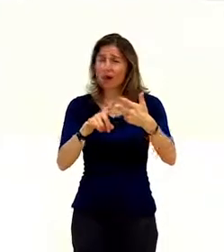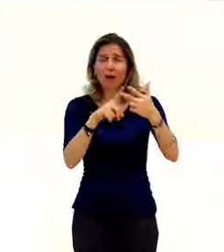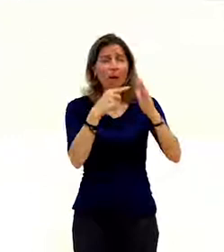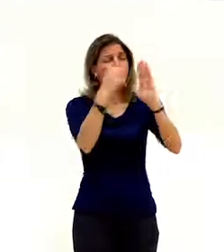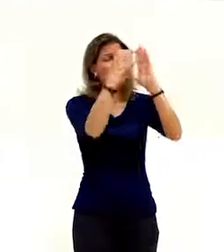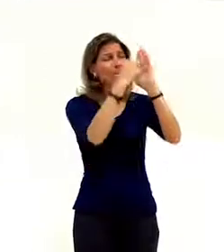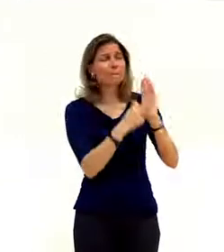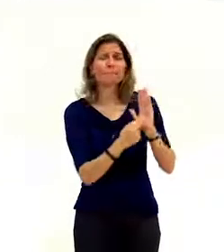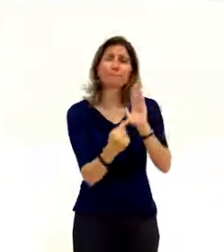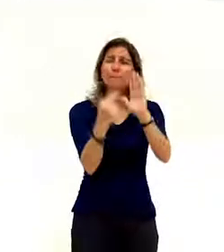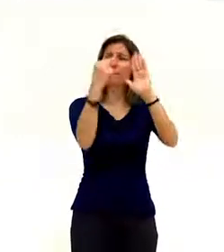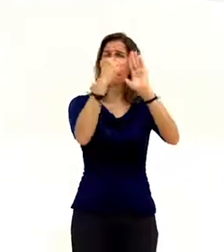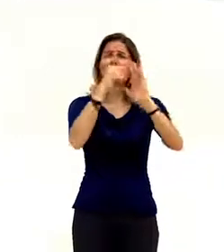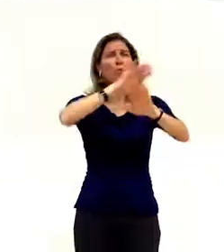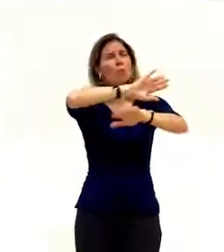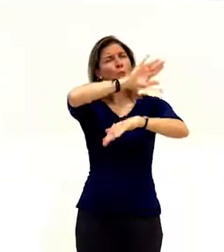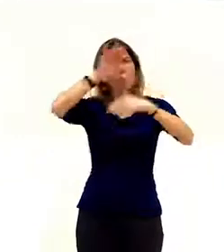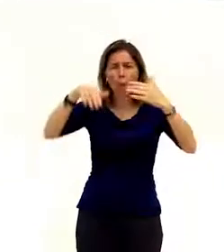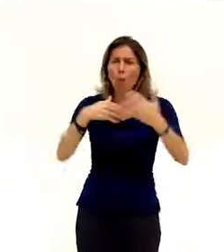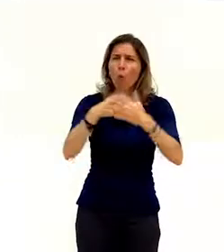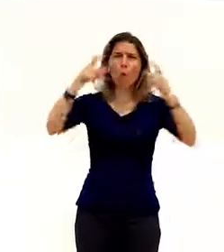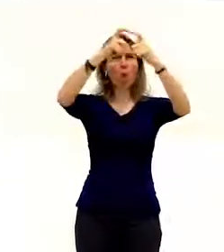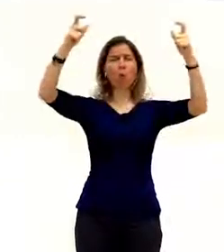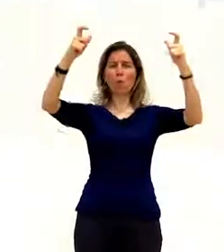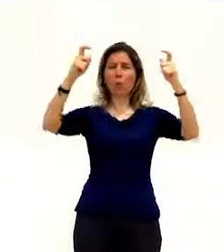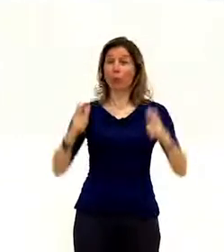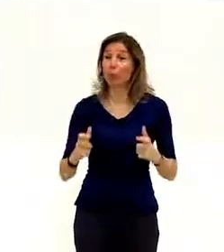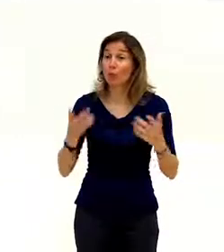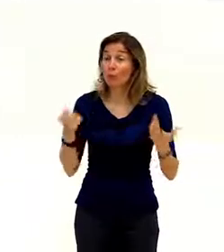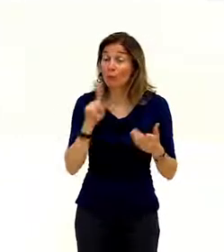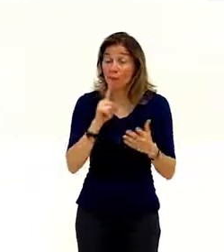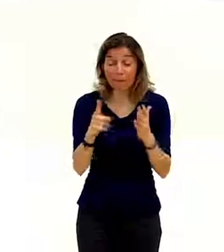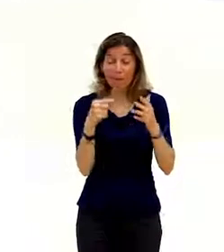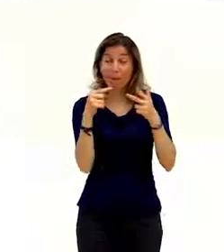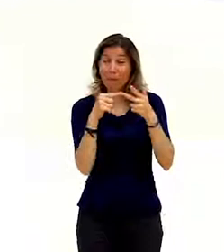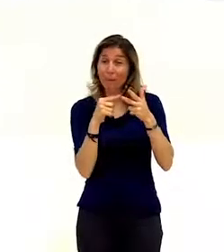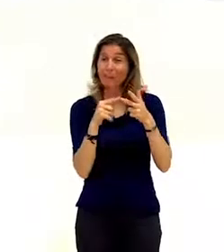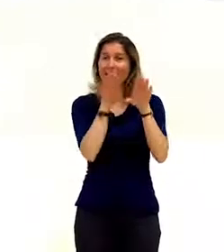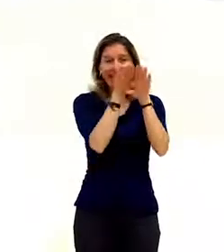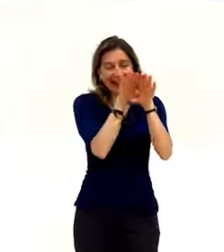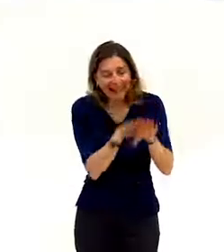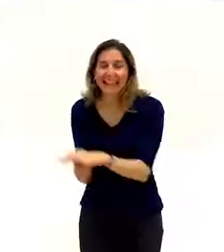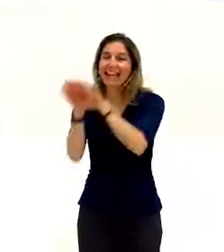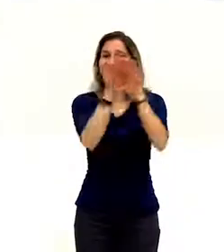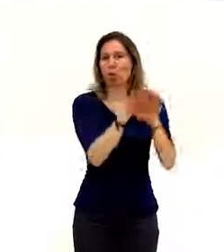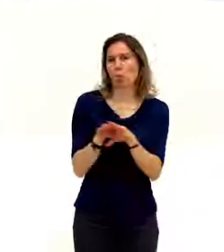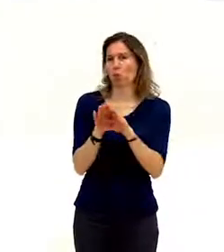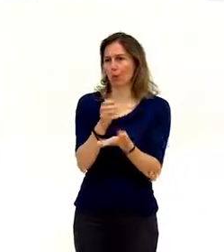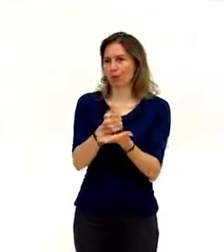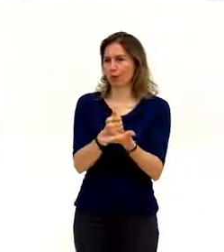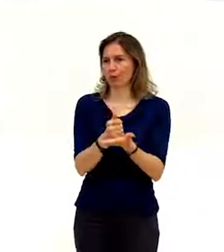the entire interface. That principle is equal treatment.